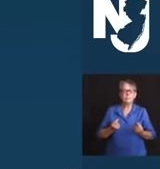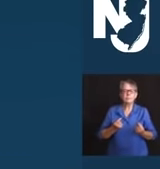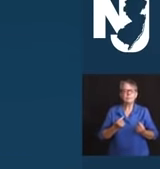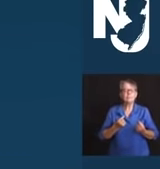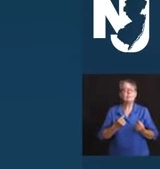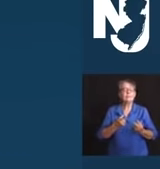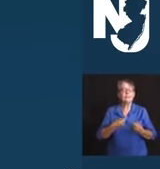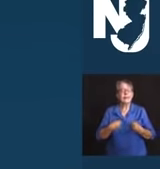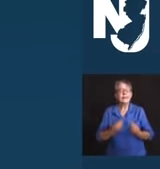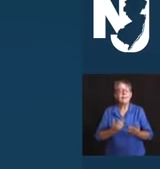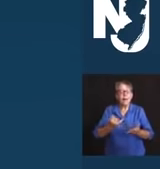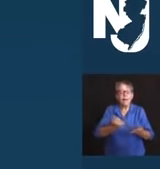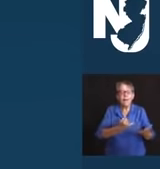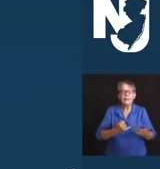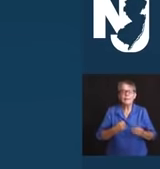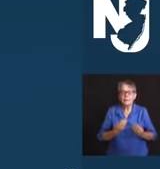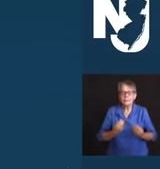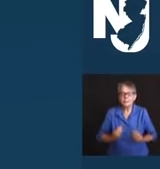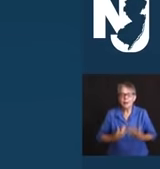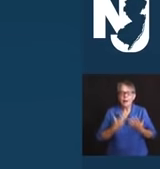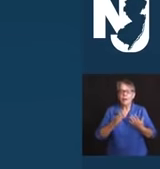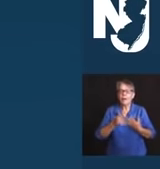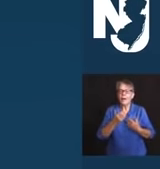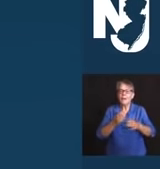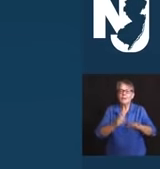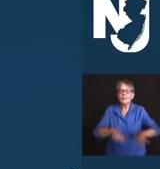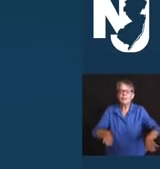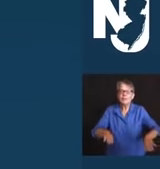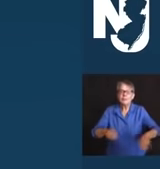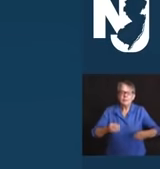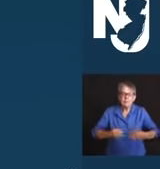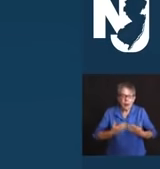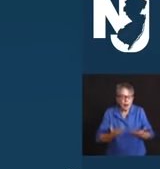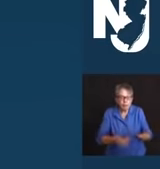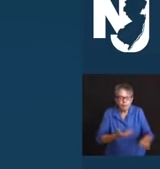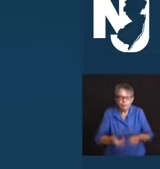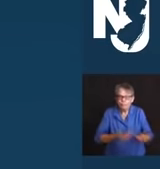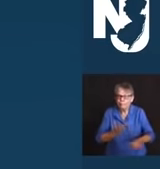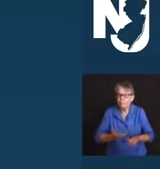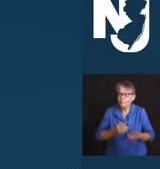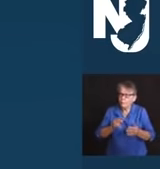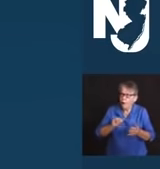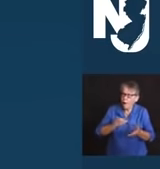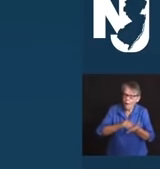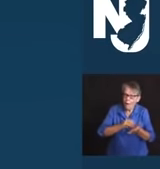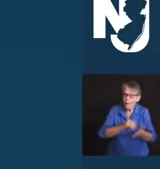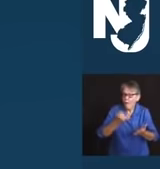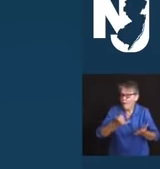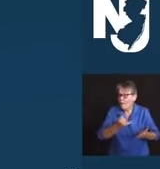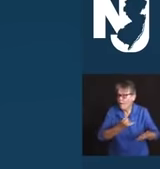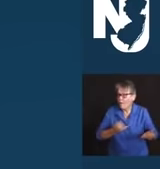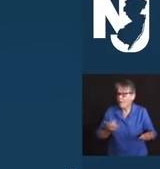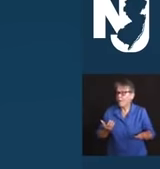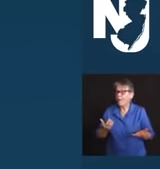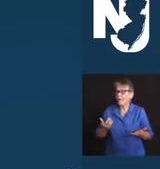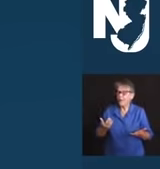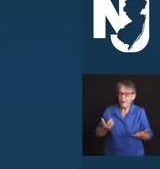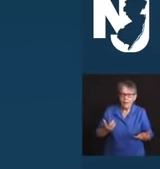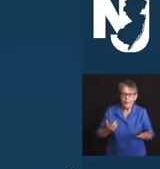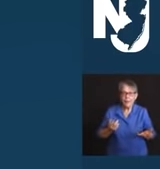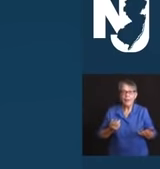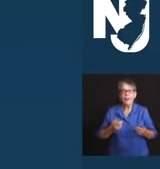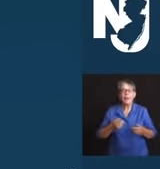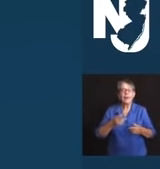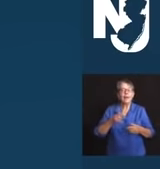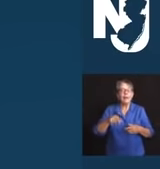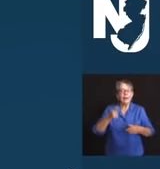Victims, where she produces digital portraits of those who have been lost. I spoke to her mom the other day, and they are overwhelmed